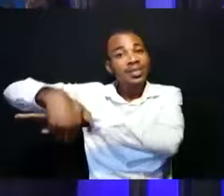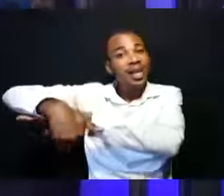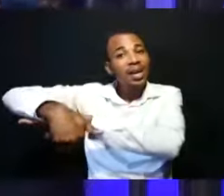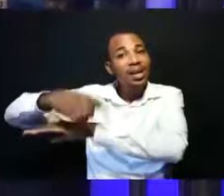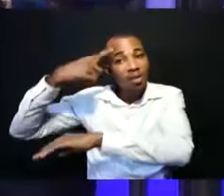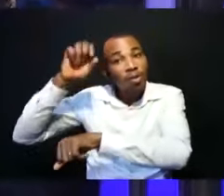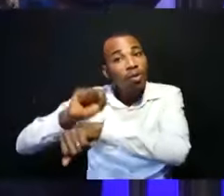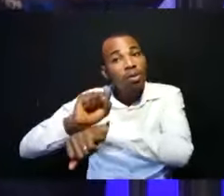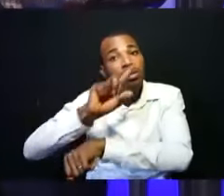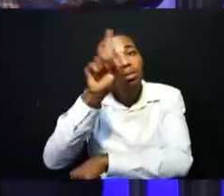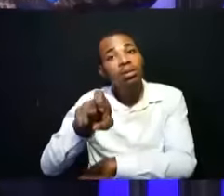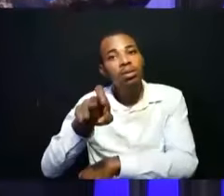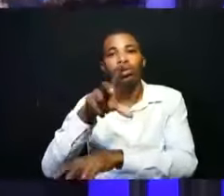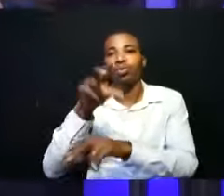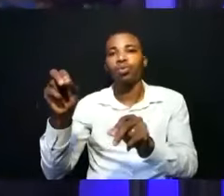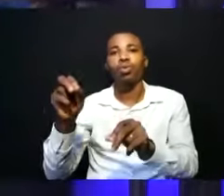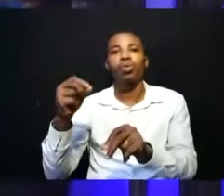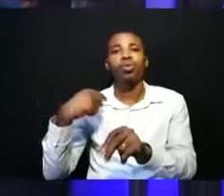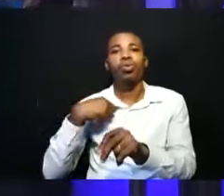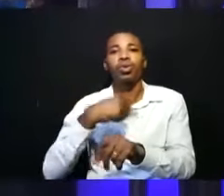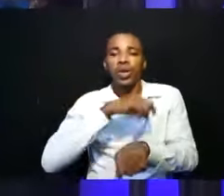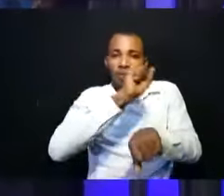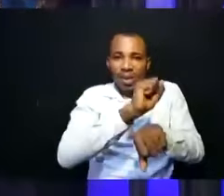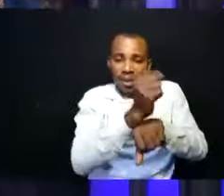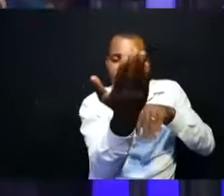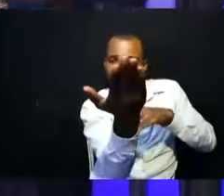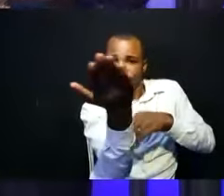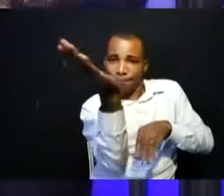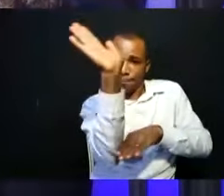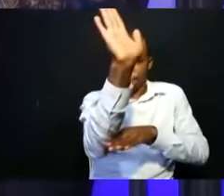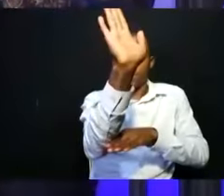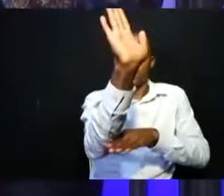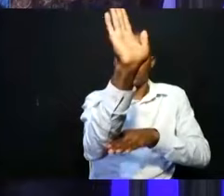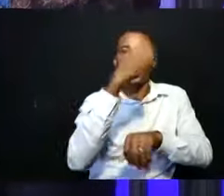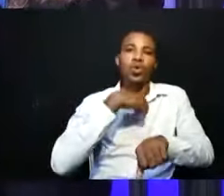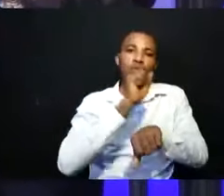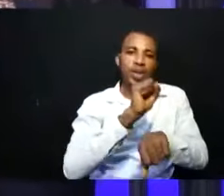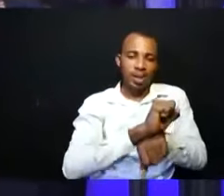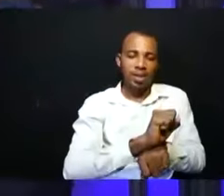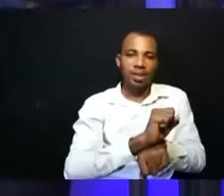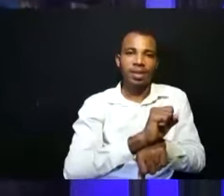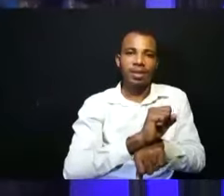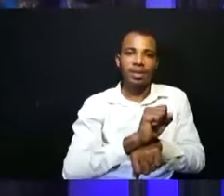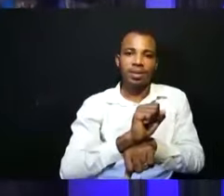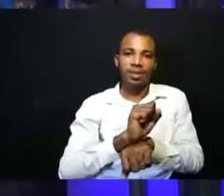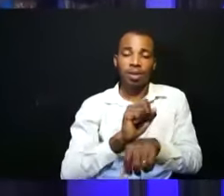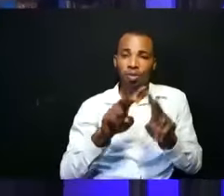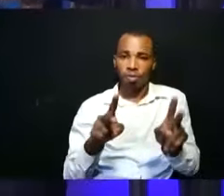work. We work during the day mostly. So let us be careful.